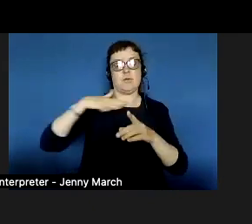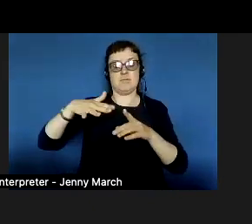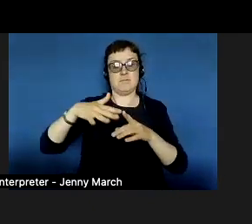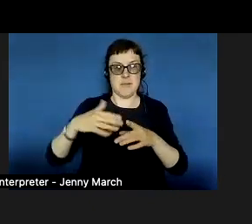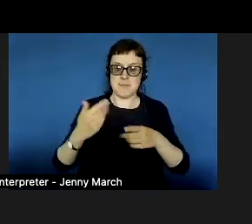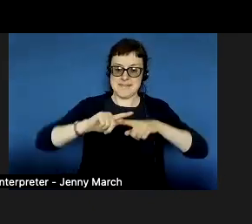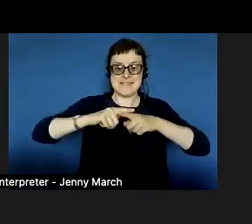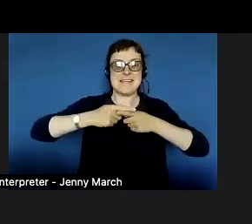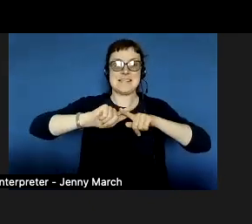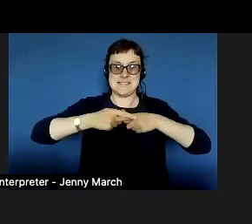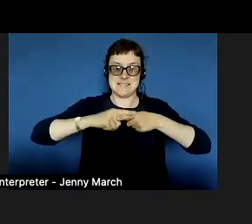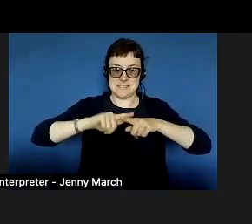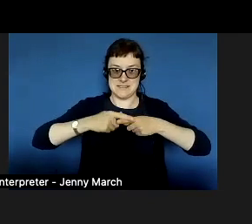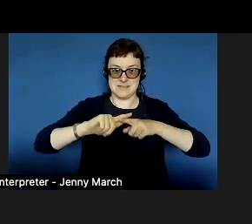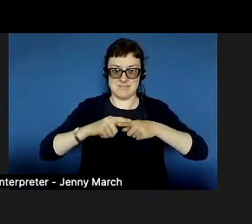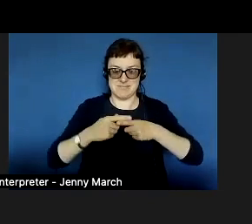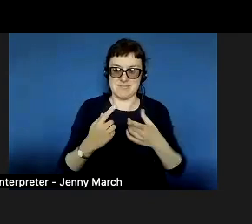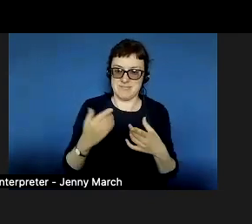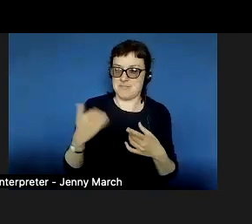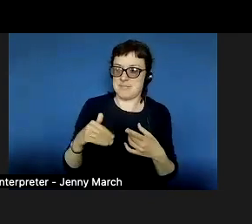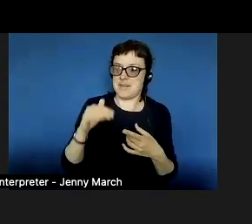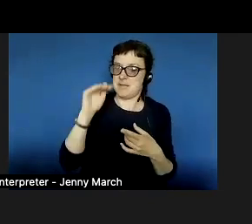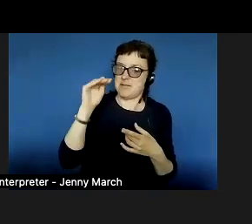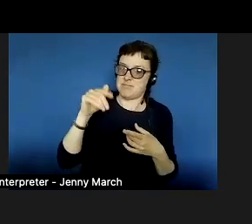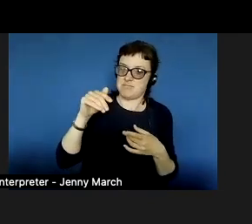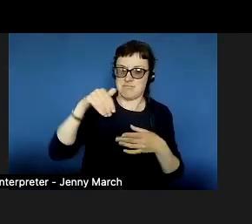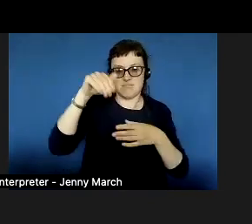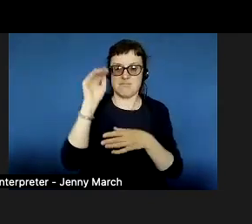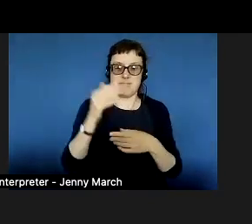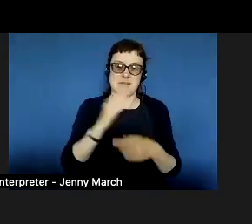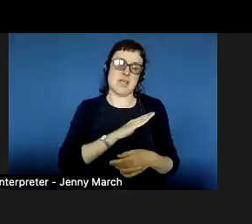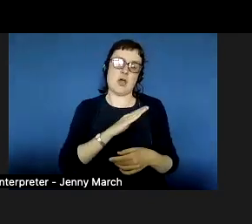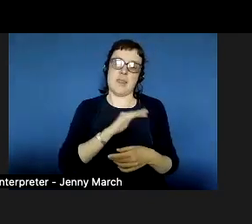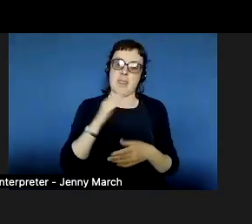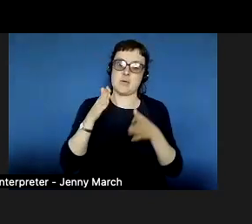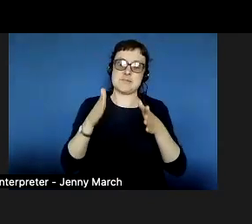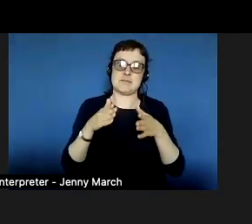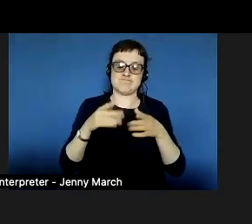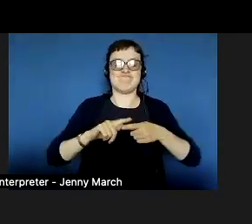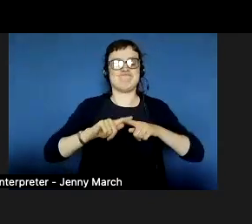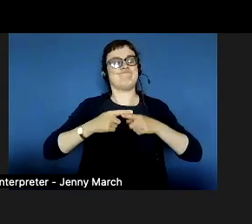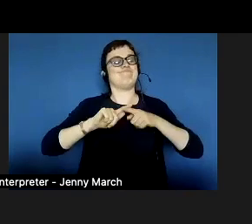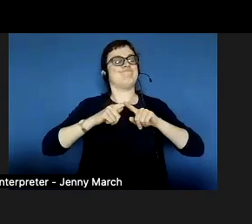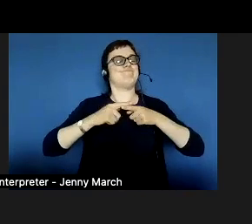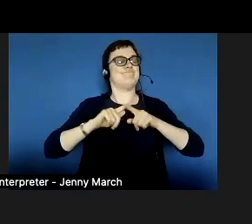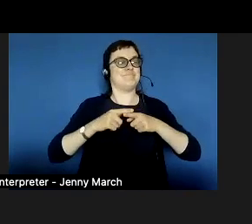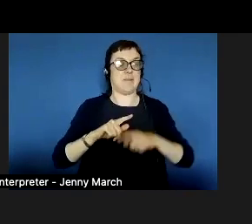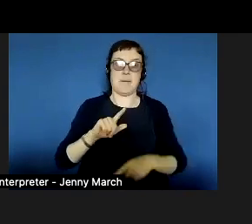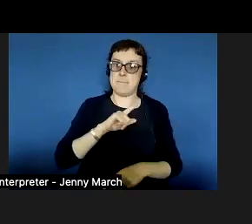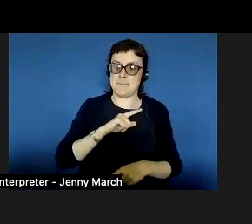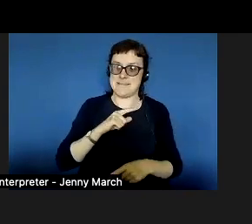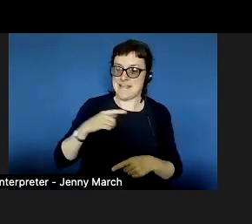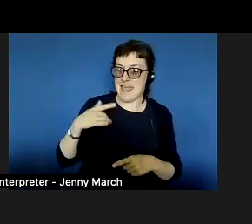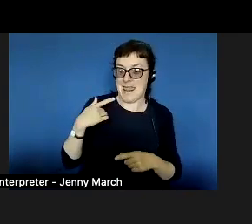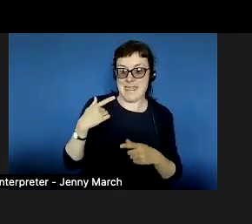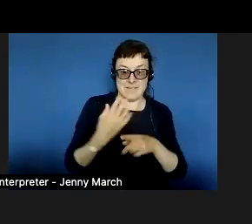them together, sat out in the hospital grounds. Because he was using a live material when